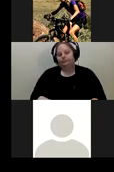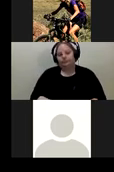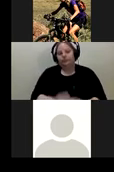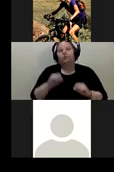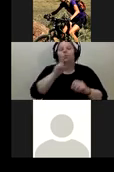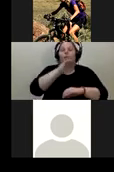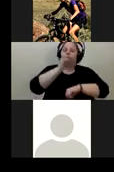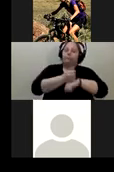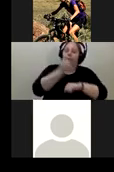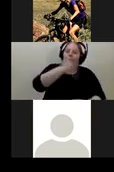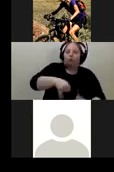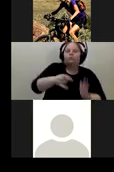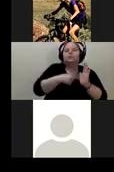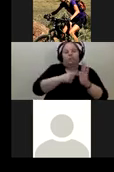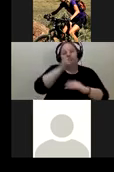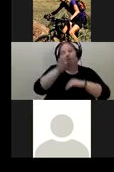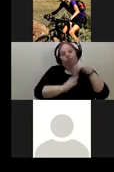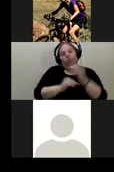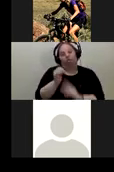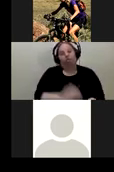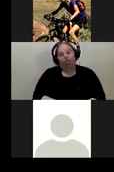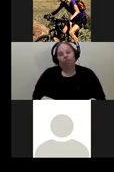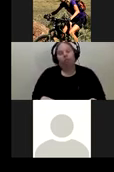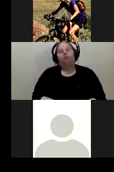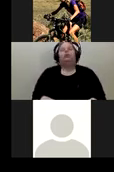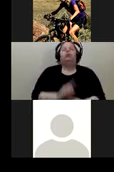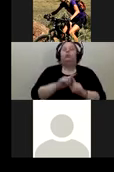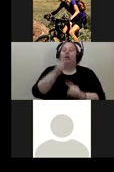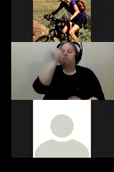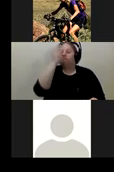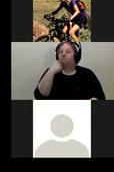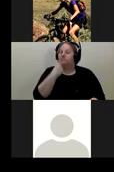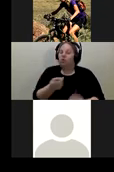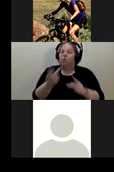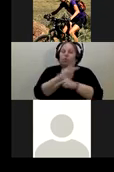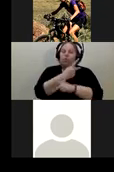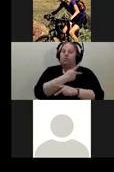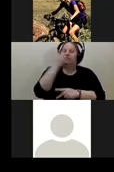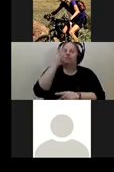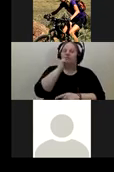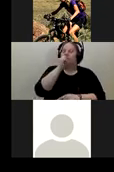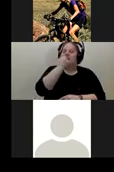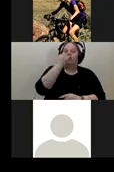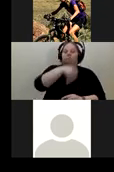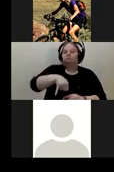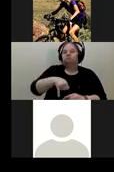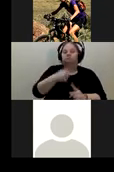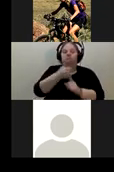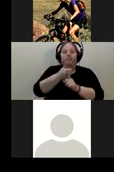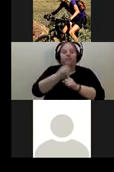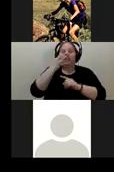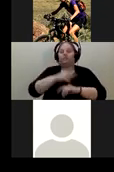setting boundaries can be uncomfortable. But I'll tell you what's way worse than setting boundaries and the discomfort of that. It's not having